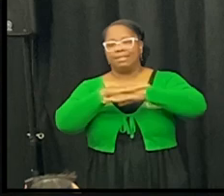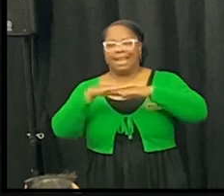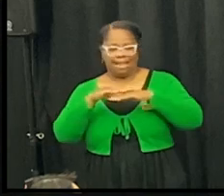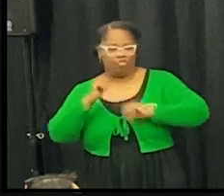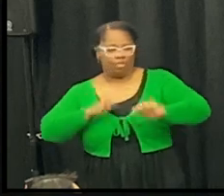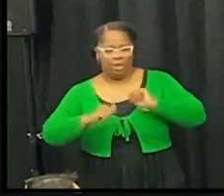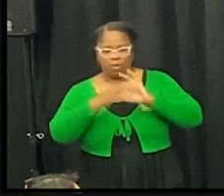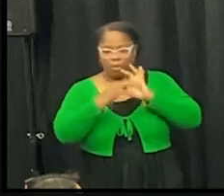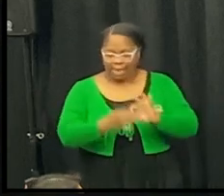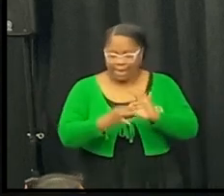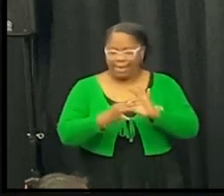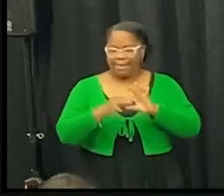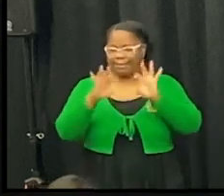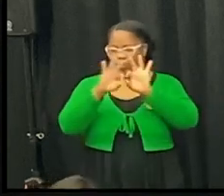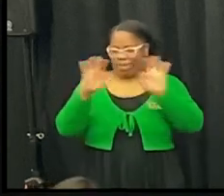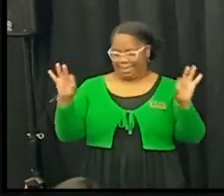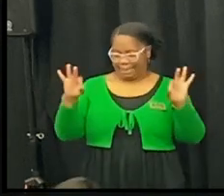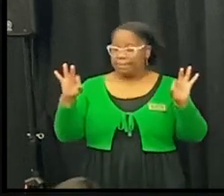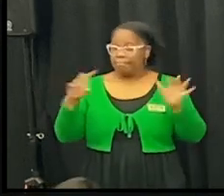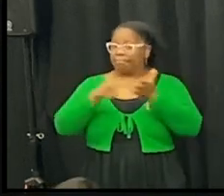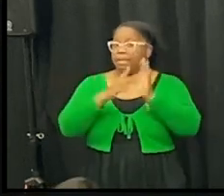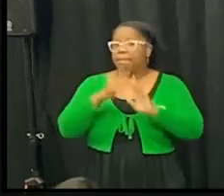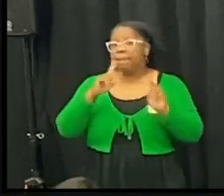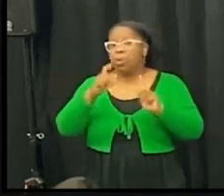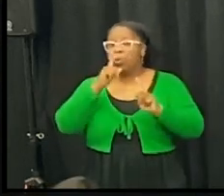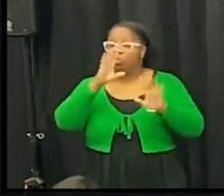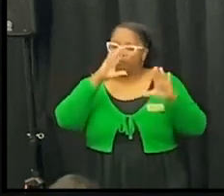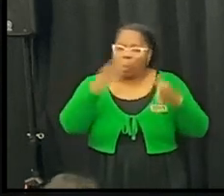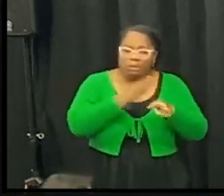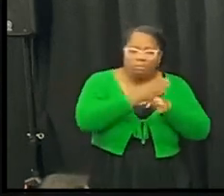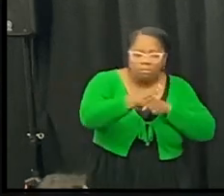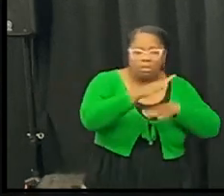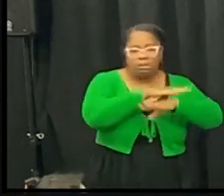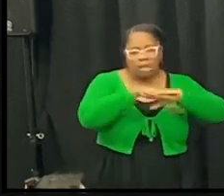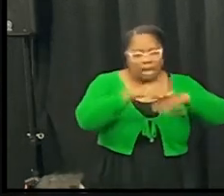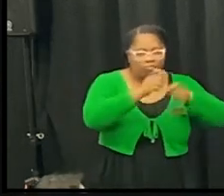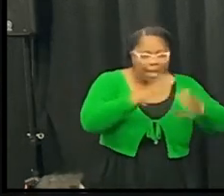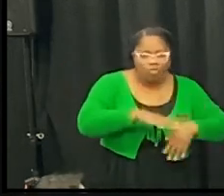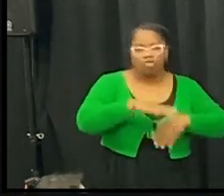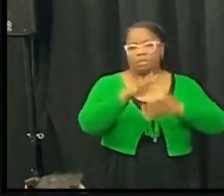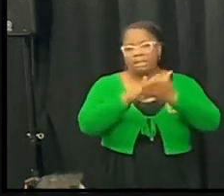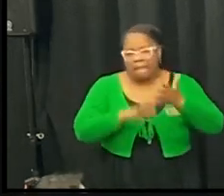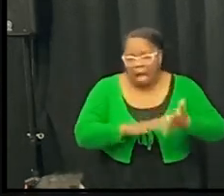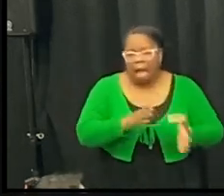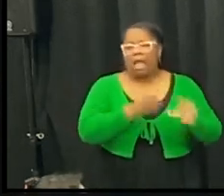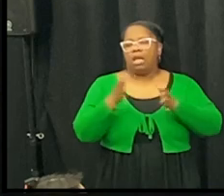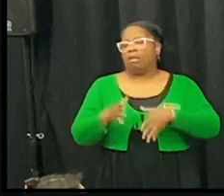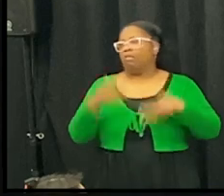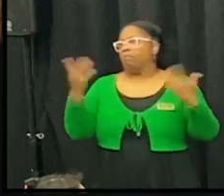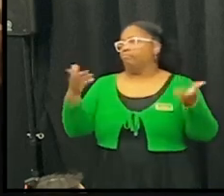theater-related degrees, so folks who are concentrating in stage managing, designing,